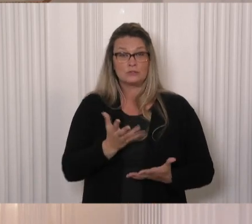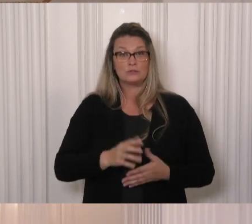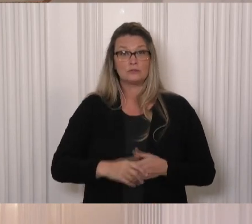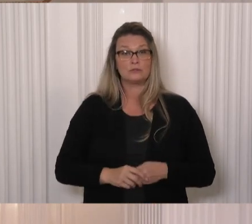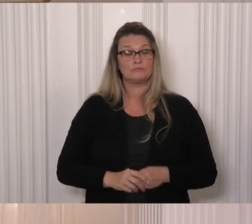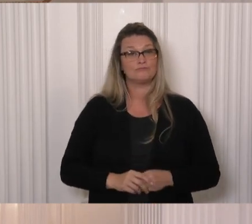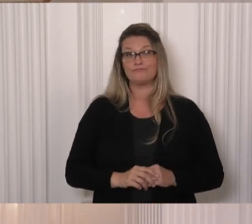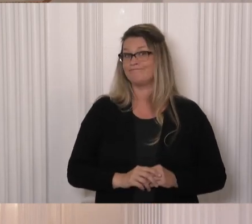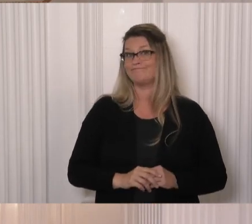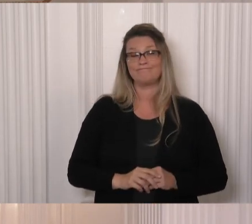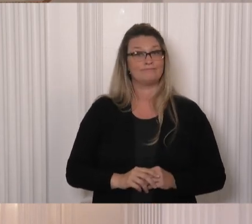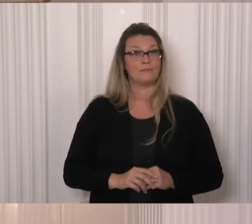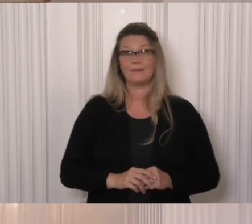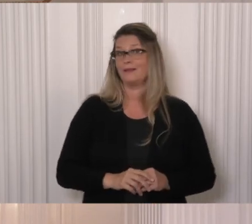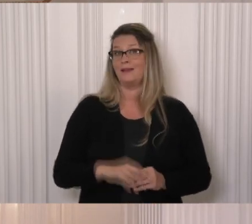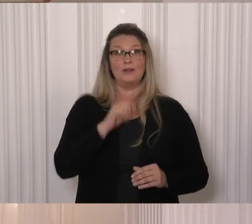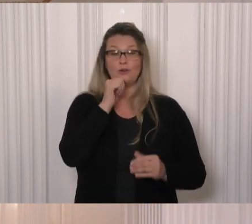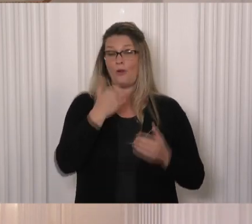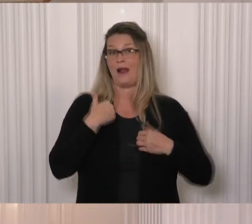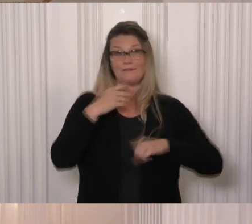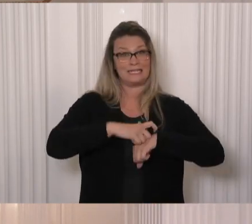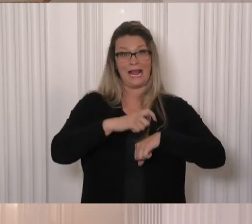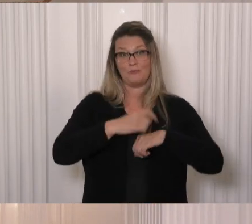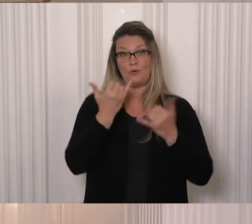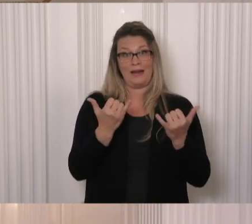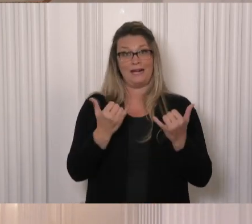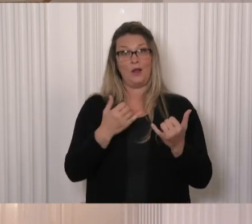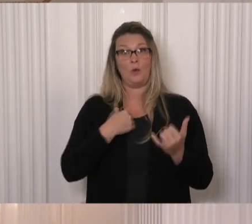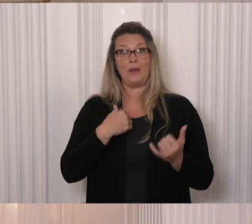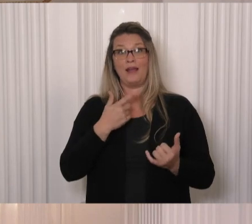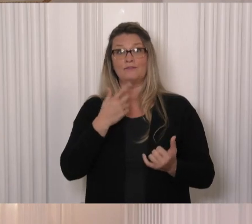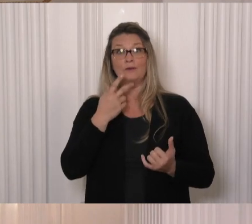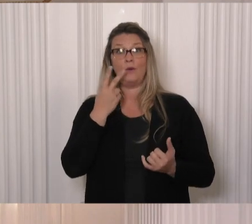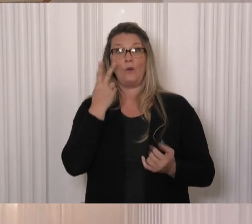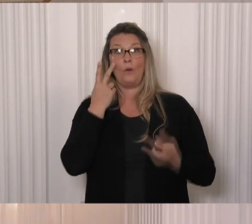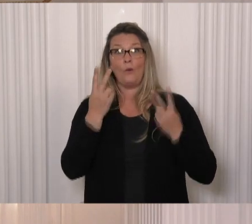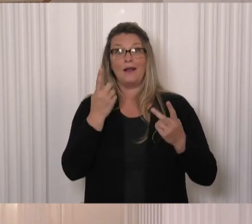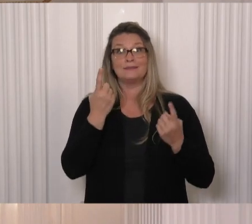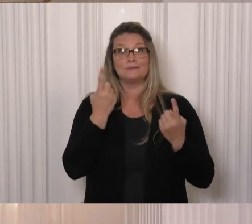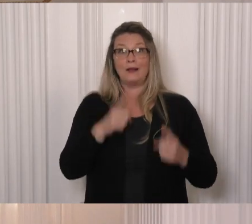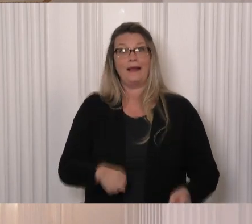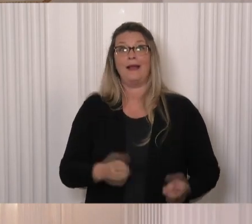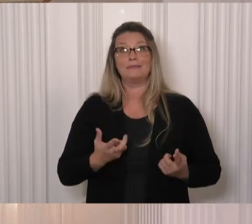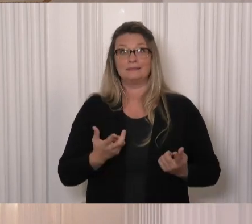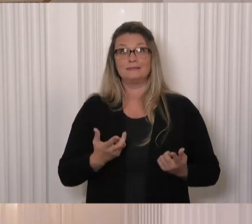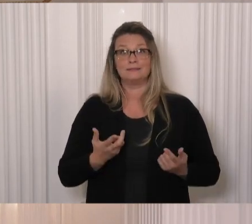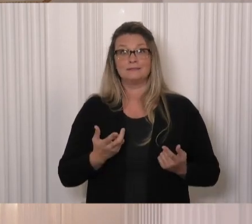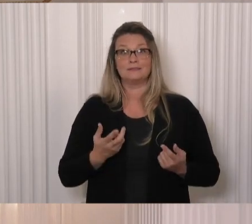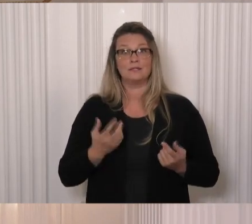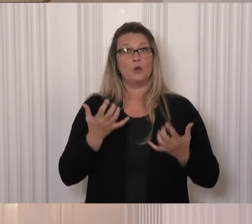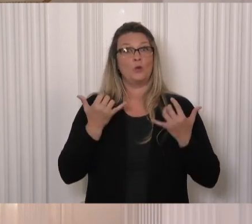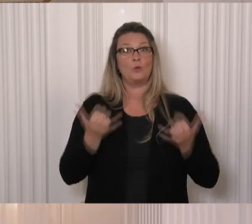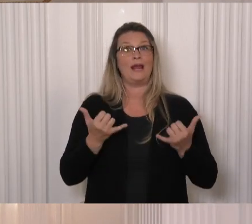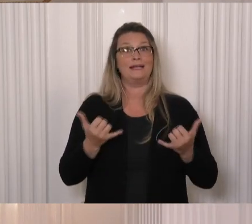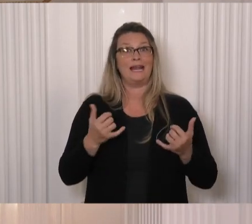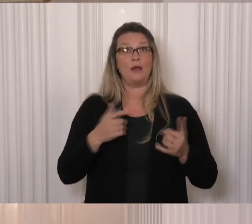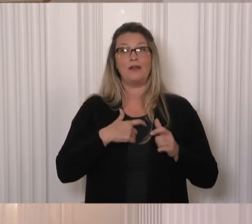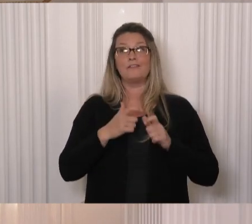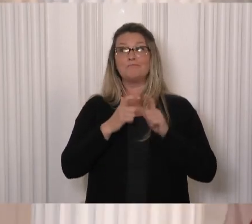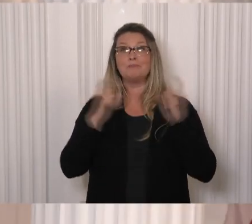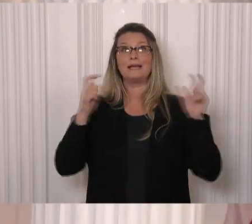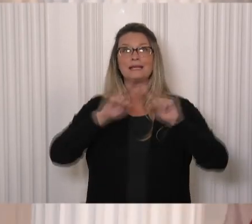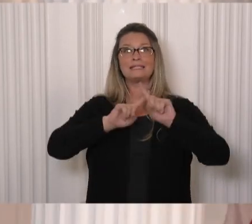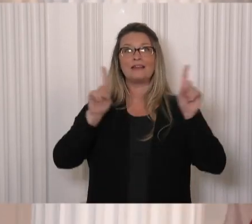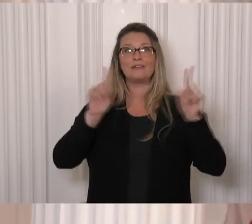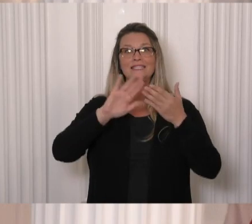I don't think we have a timeline for that, and I think we need to watch and see what happens. This is what we're working to really make a big difference in our communities, and